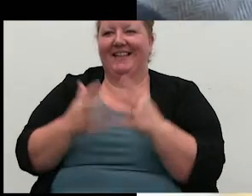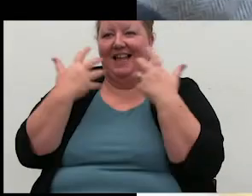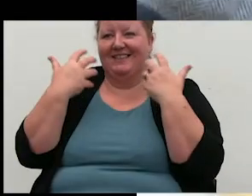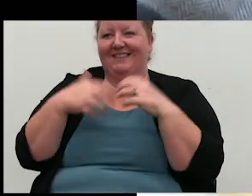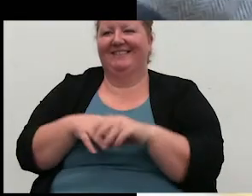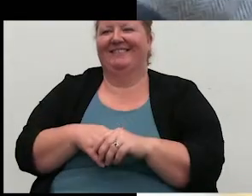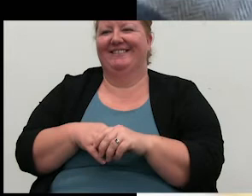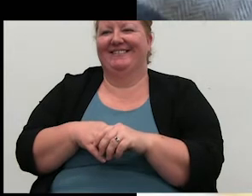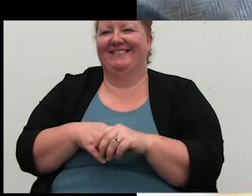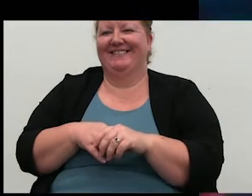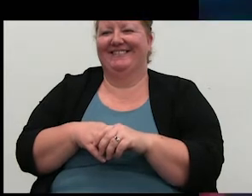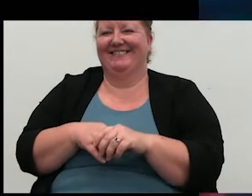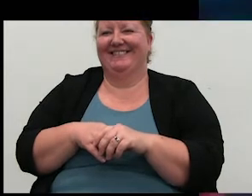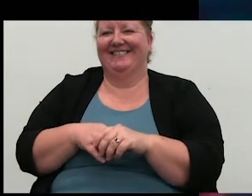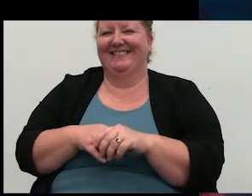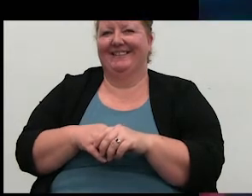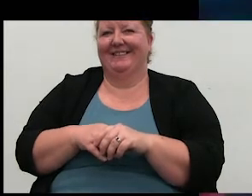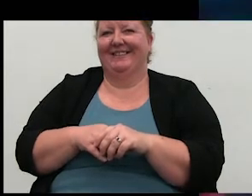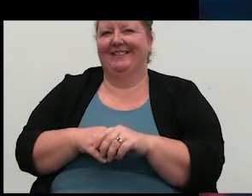Cat.